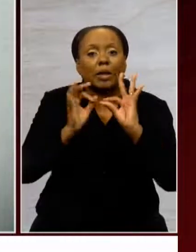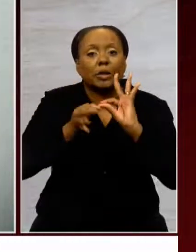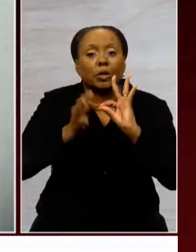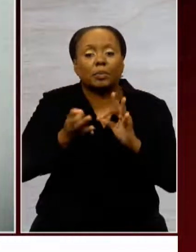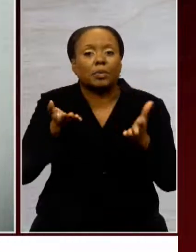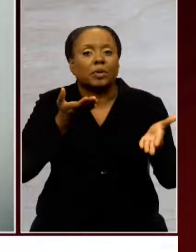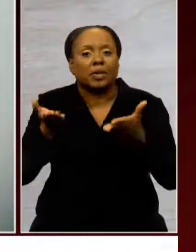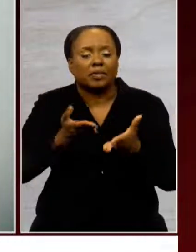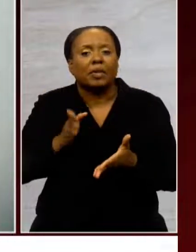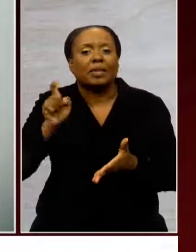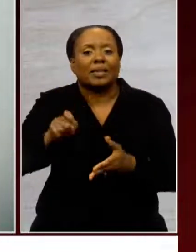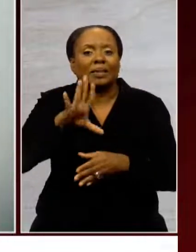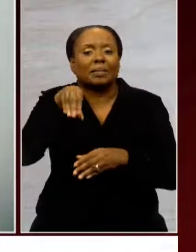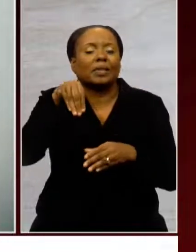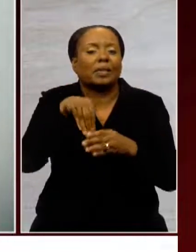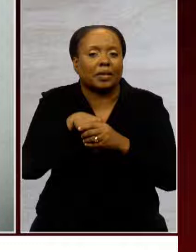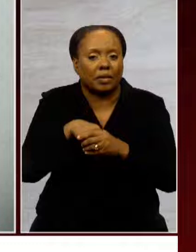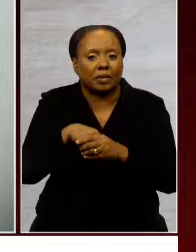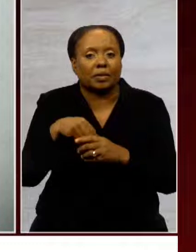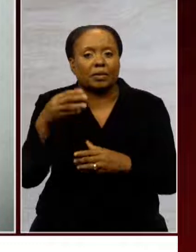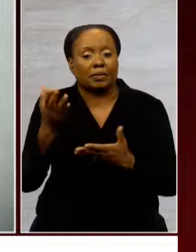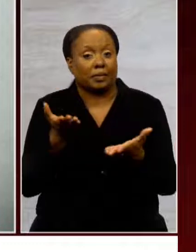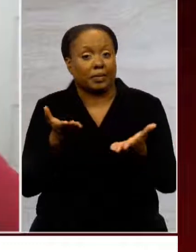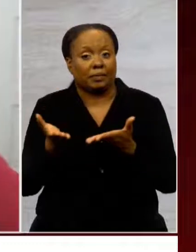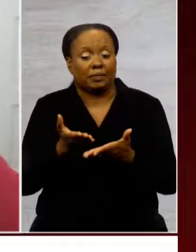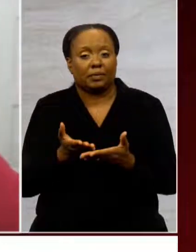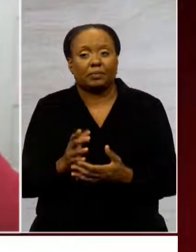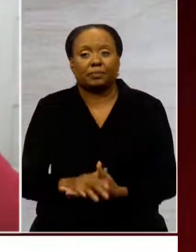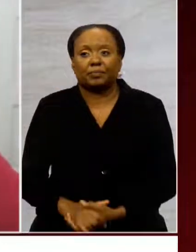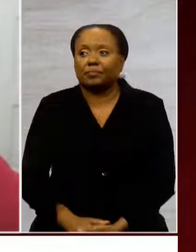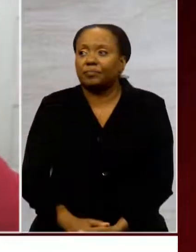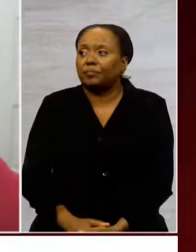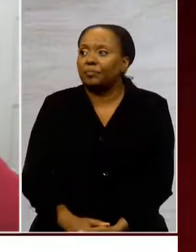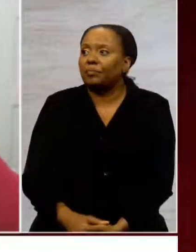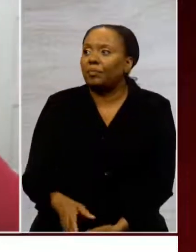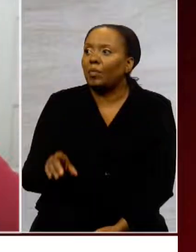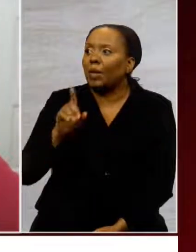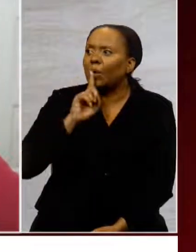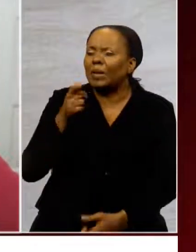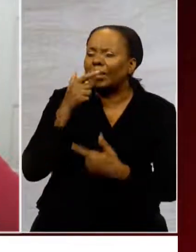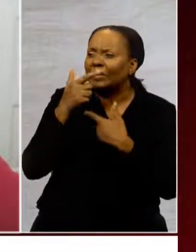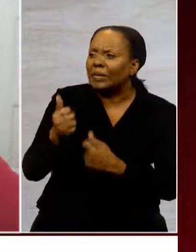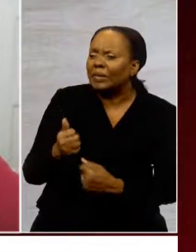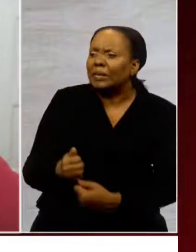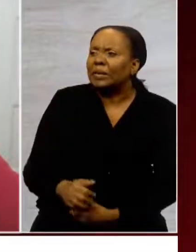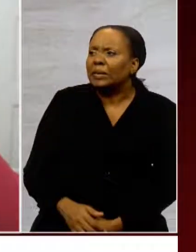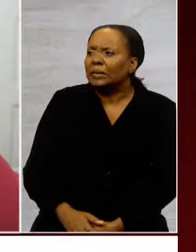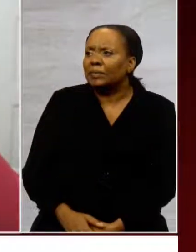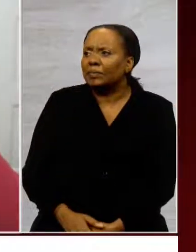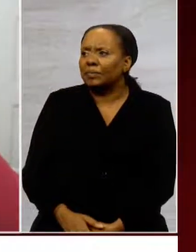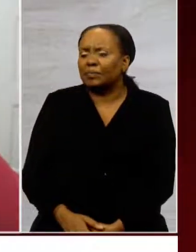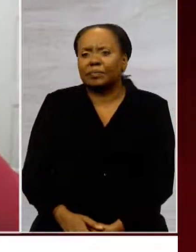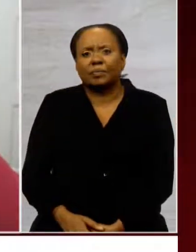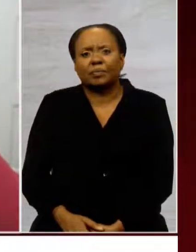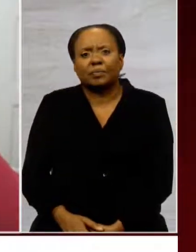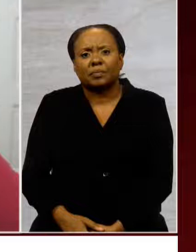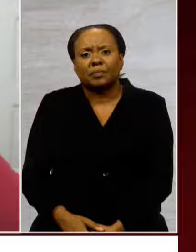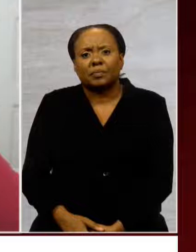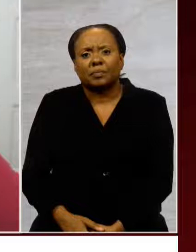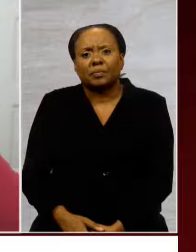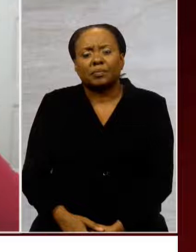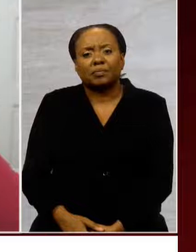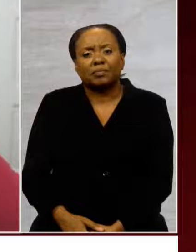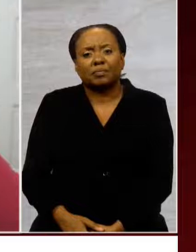included and considered as part of the service. That's interesting what you mentioned there, Kerry, where you have a situation where your